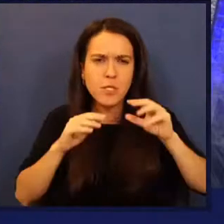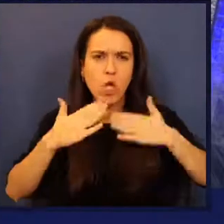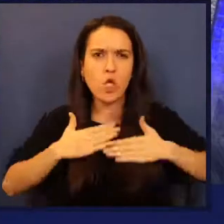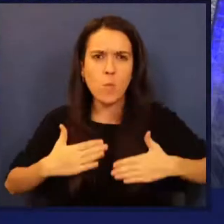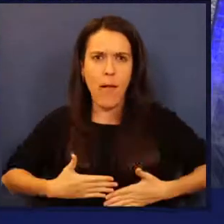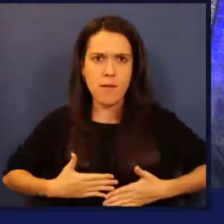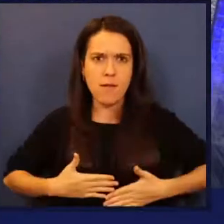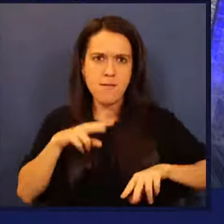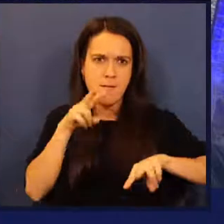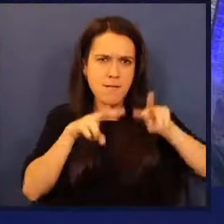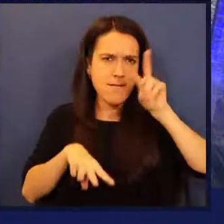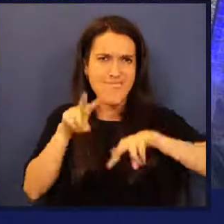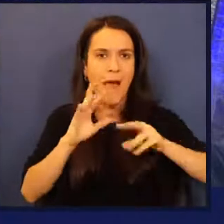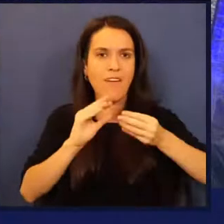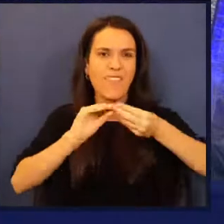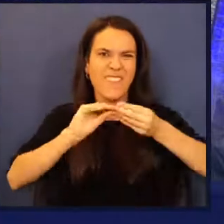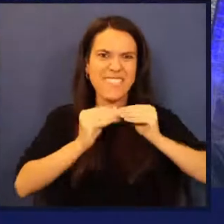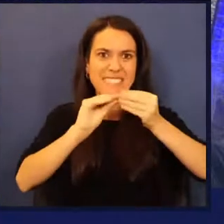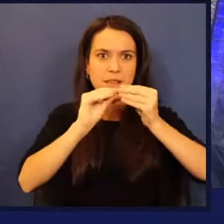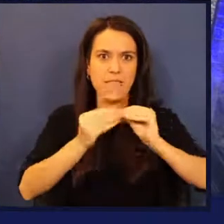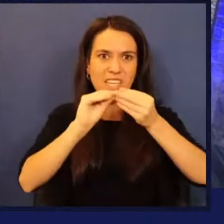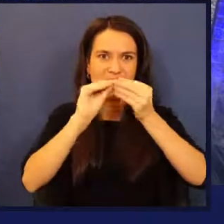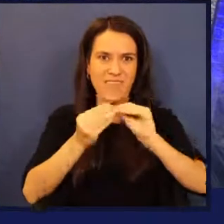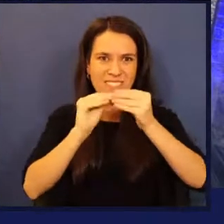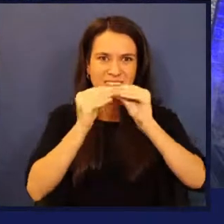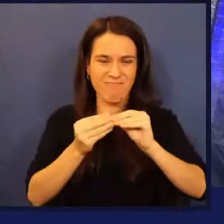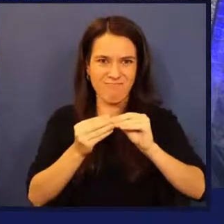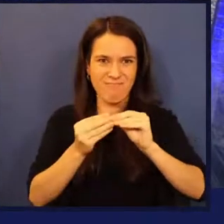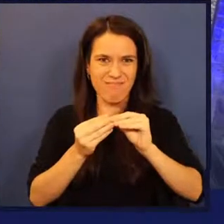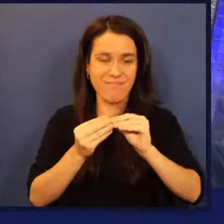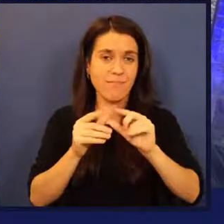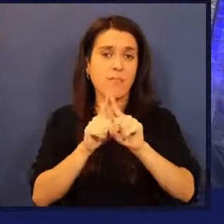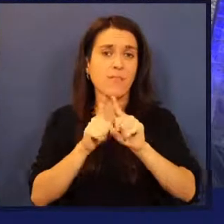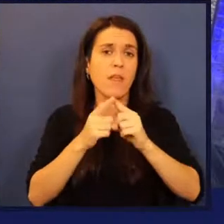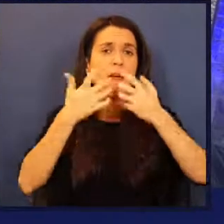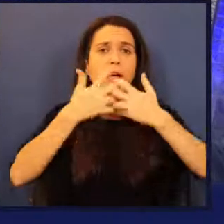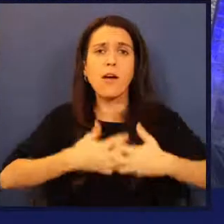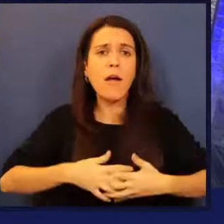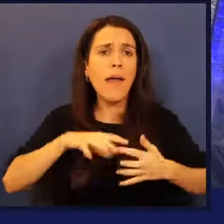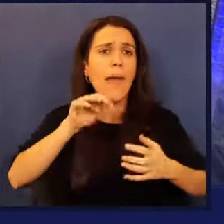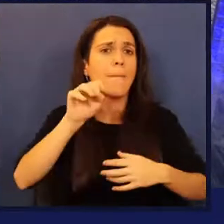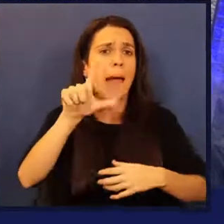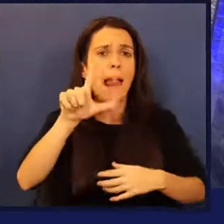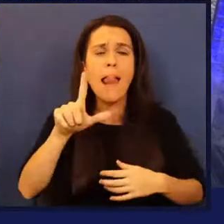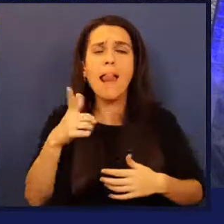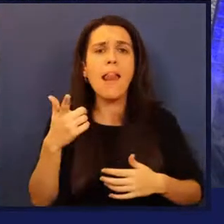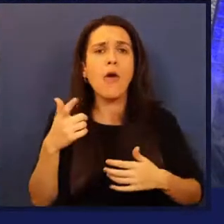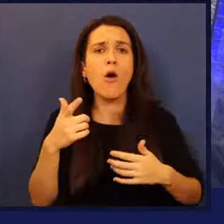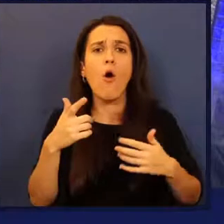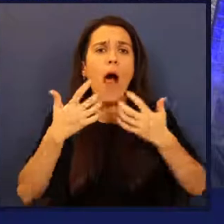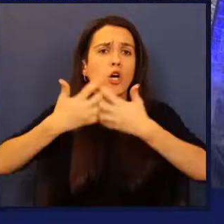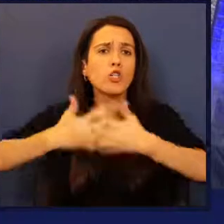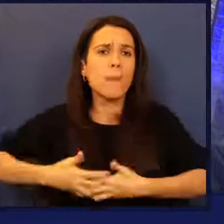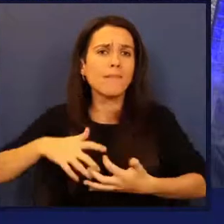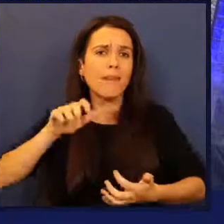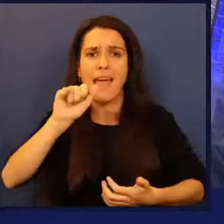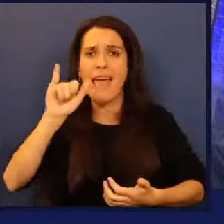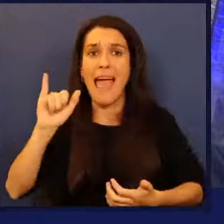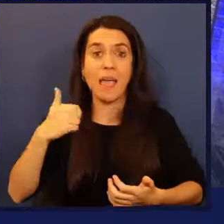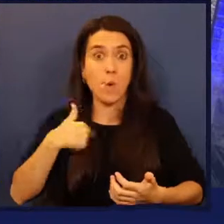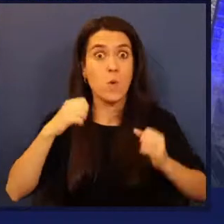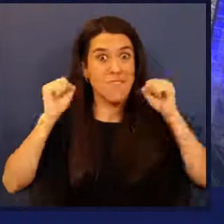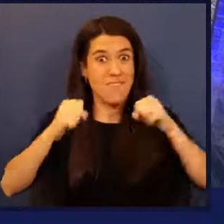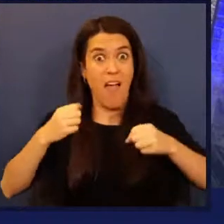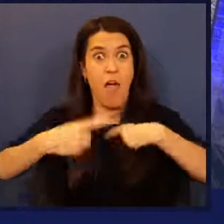and fix them. I, you know, just like automated ML or some of our automated AI tools. Eventually, we can use AI